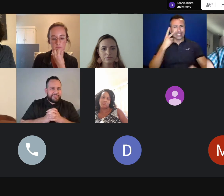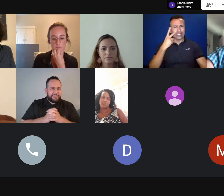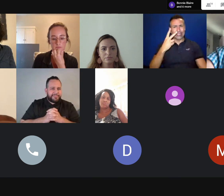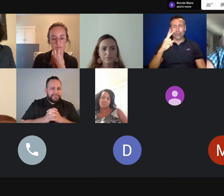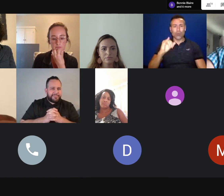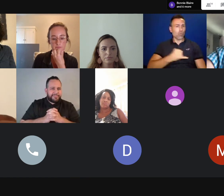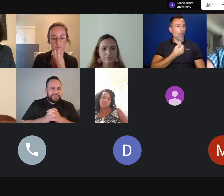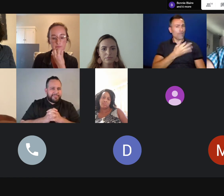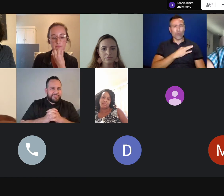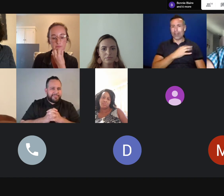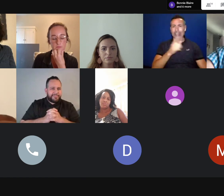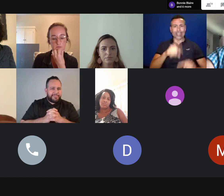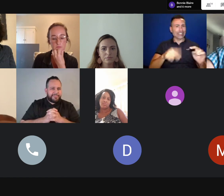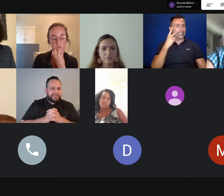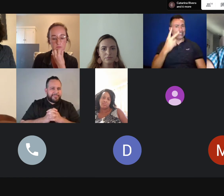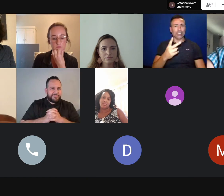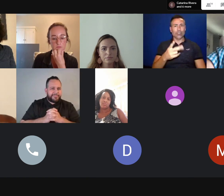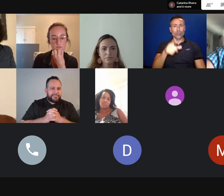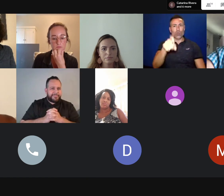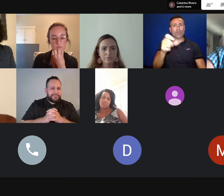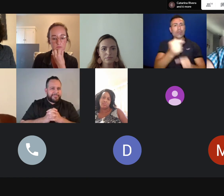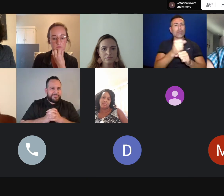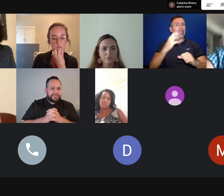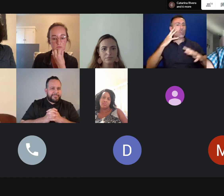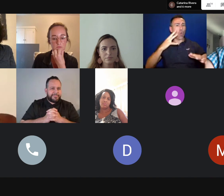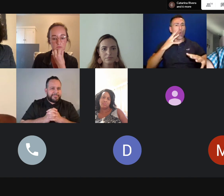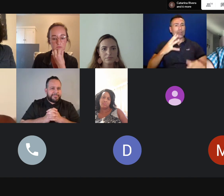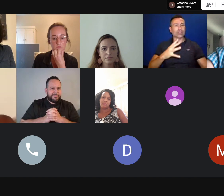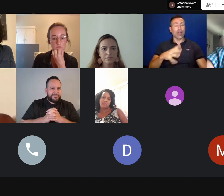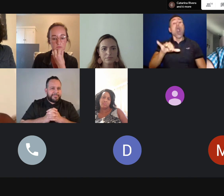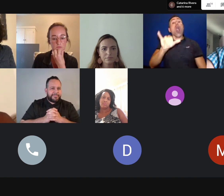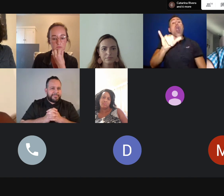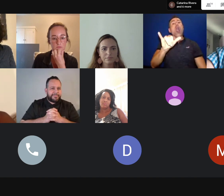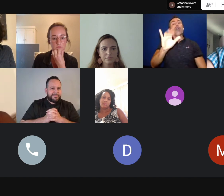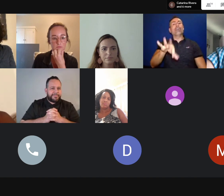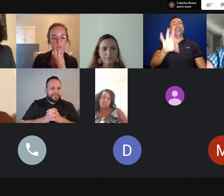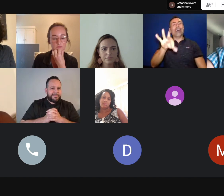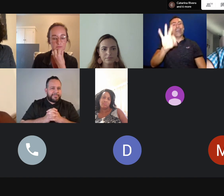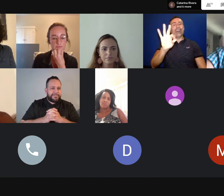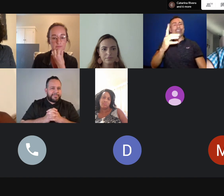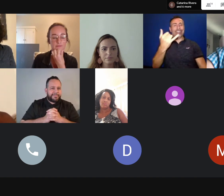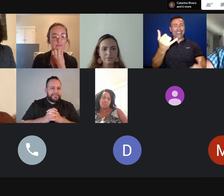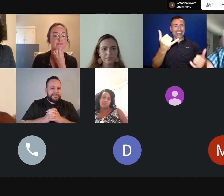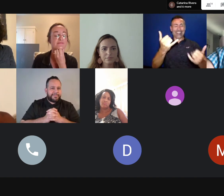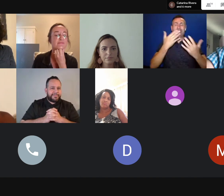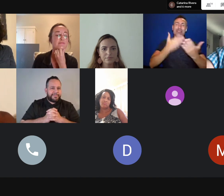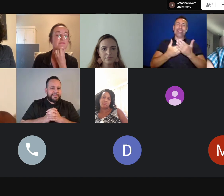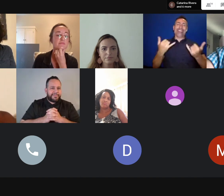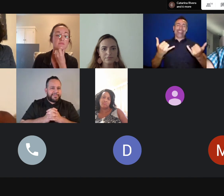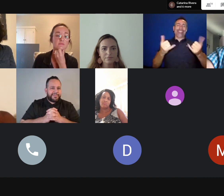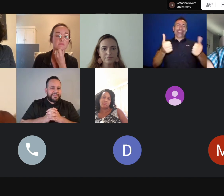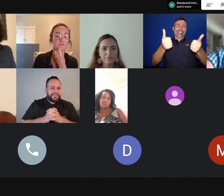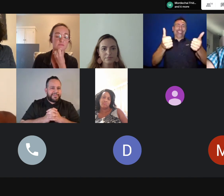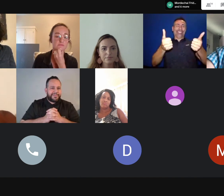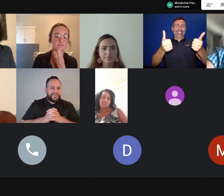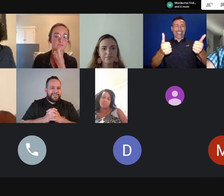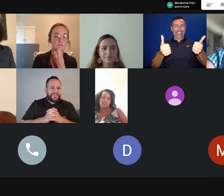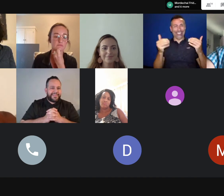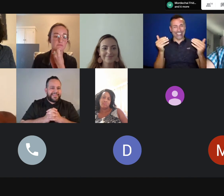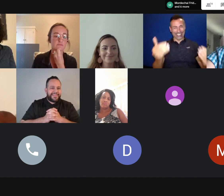all. Hold on. Oh, I see you now. I'm good. What do you think,